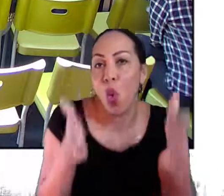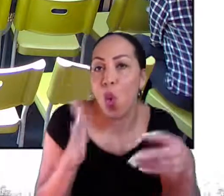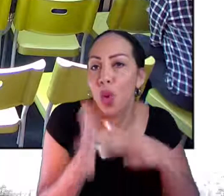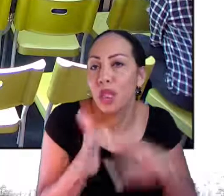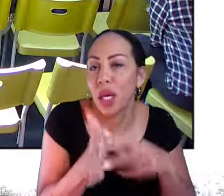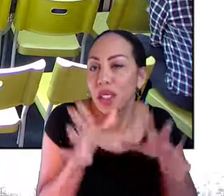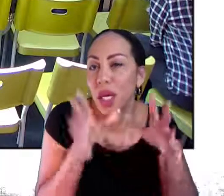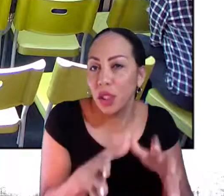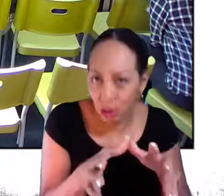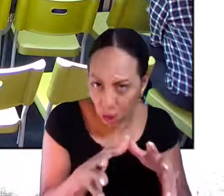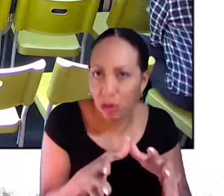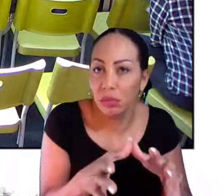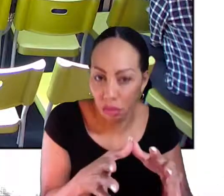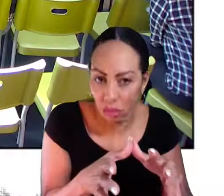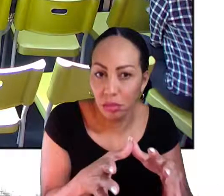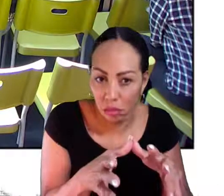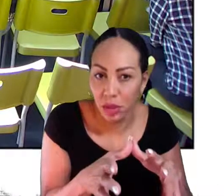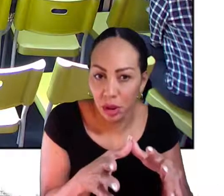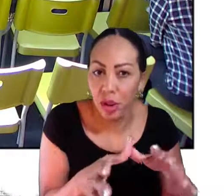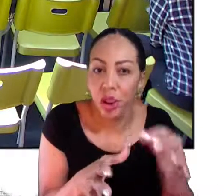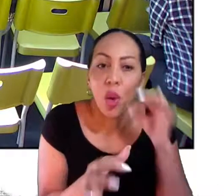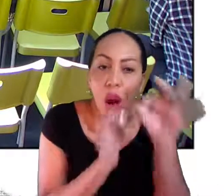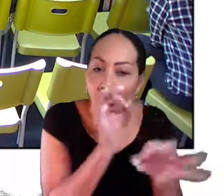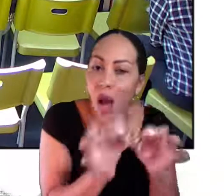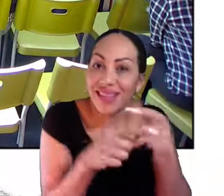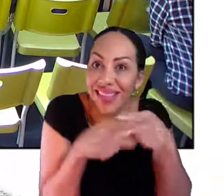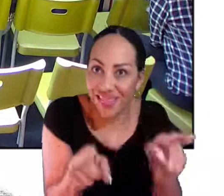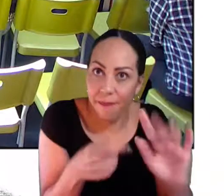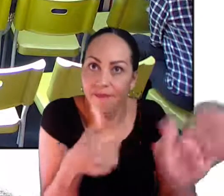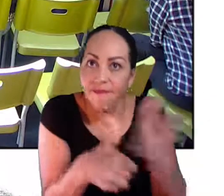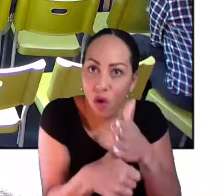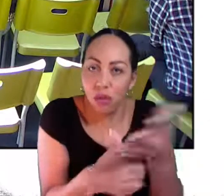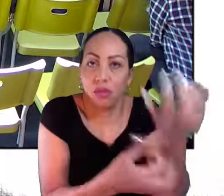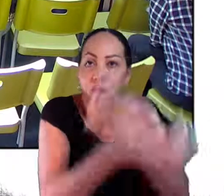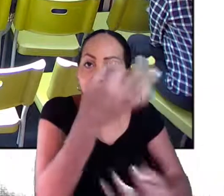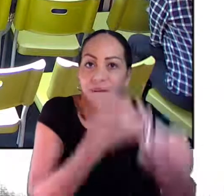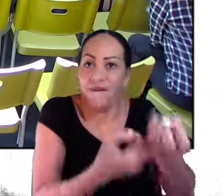itself afterwards in lieu of that. I think it's the other way around.